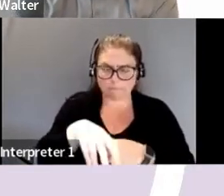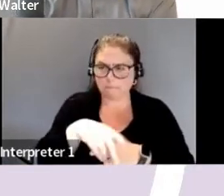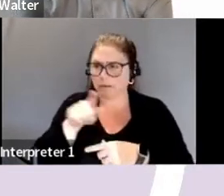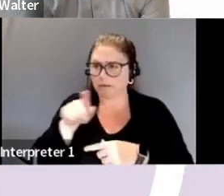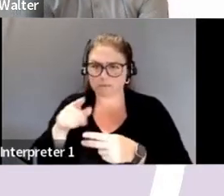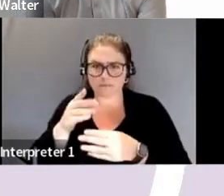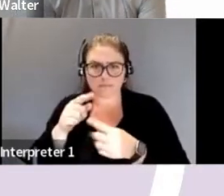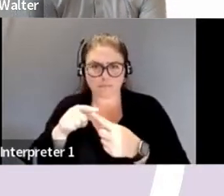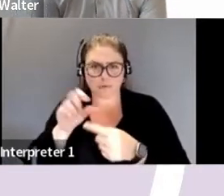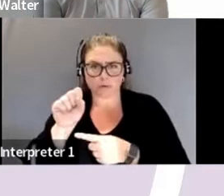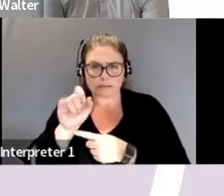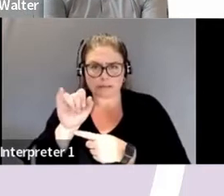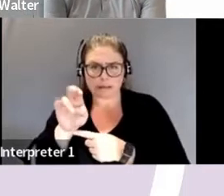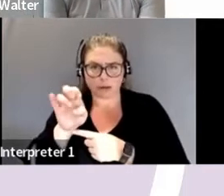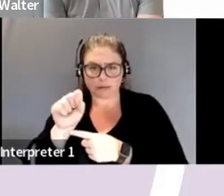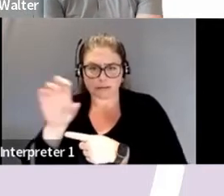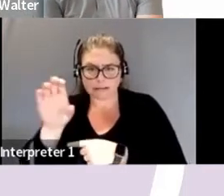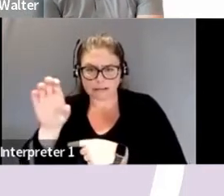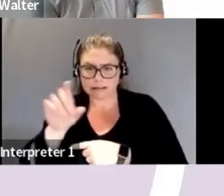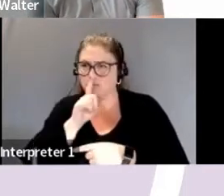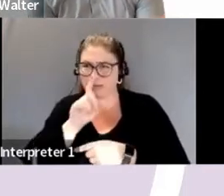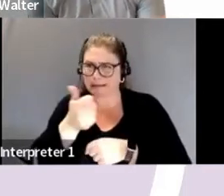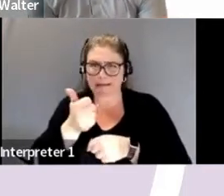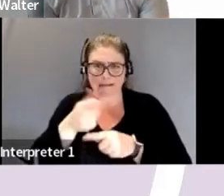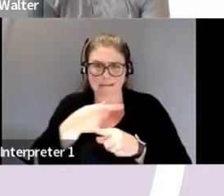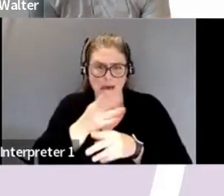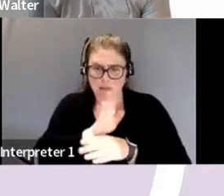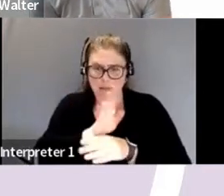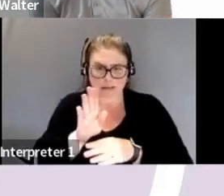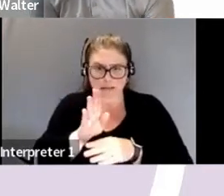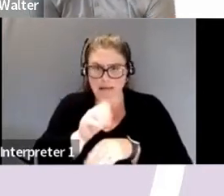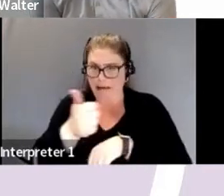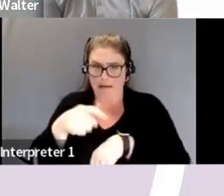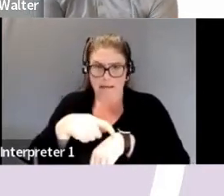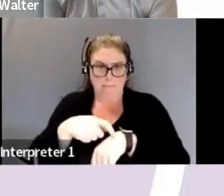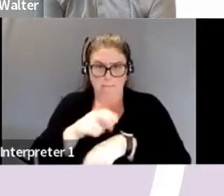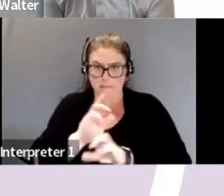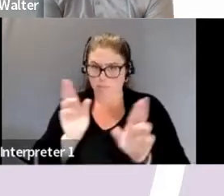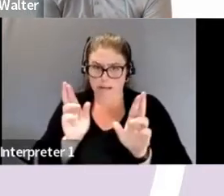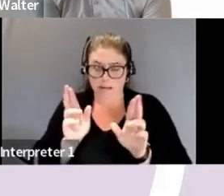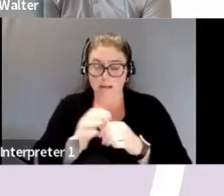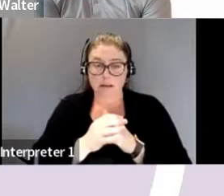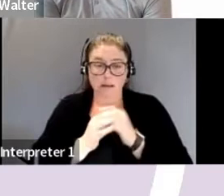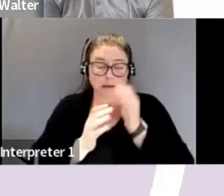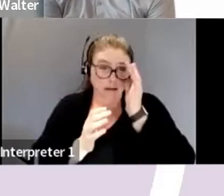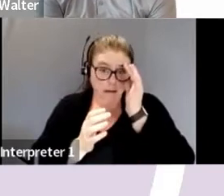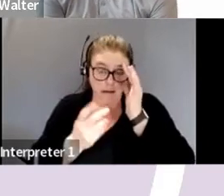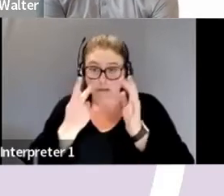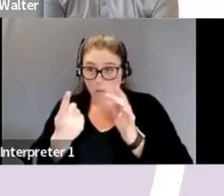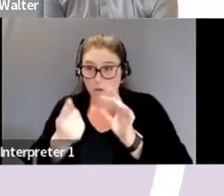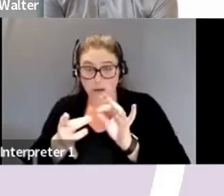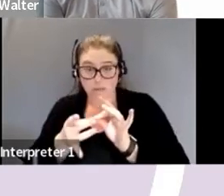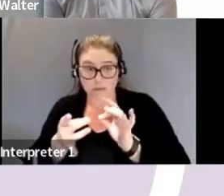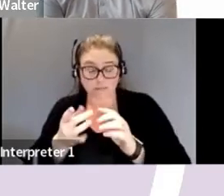it is the right time to apply for grant funding. And actually, the cool thing is I saw some of the answers were like before you spend, those types of things. There are